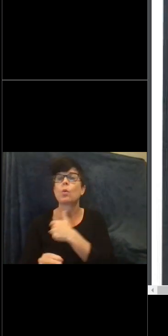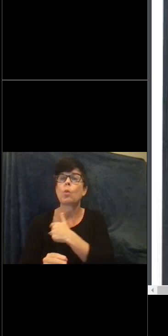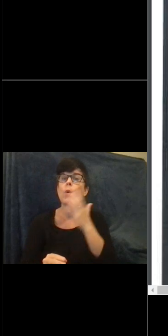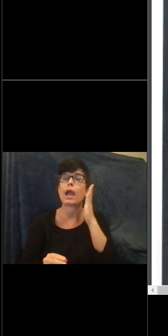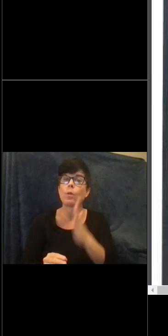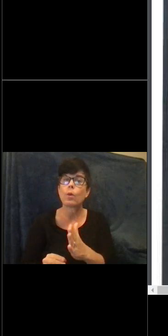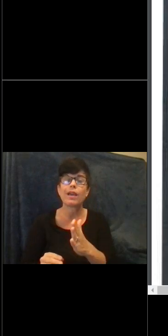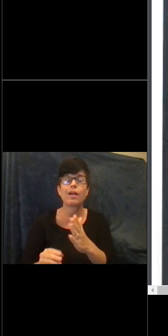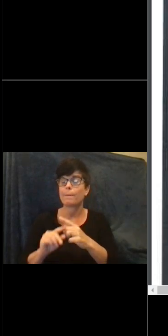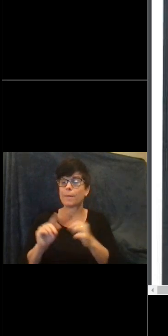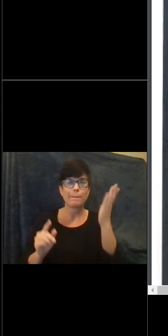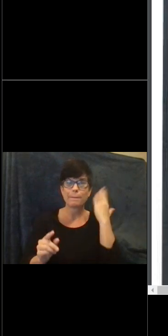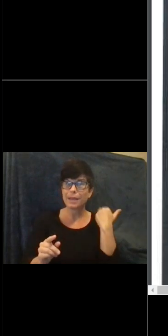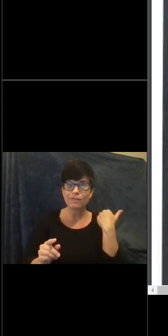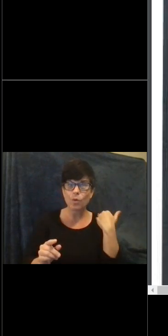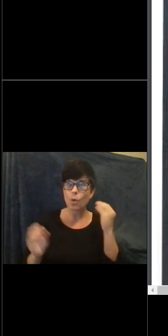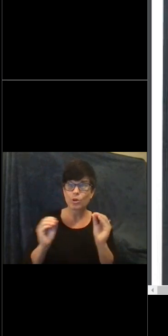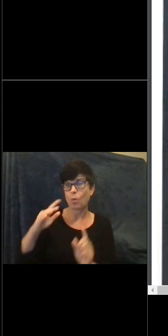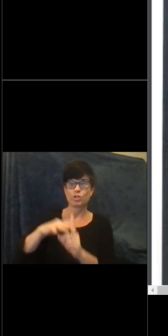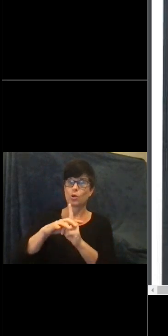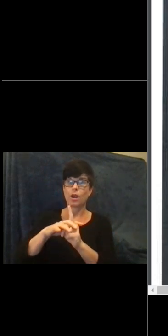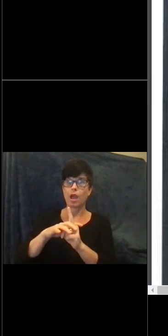up. So what do we do now?